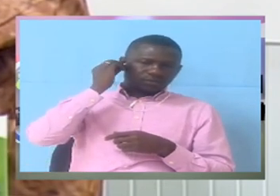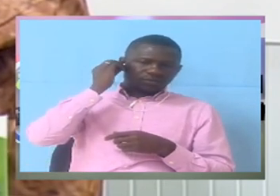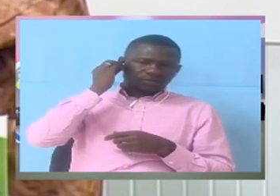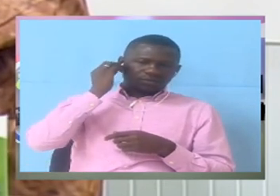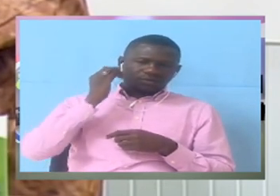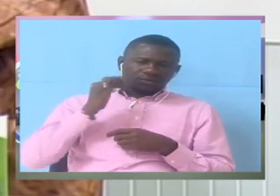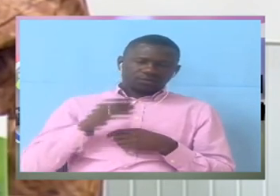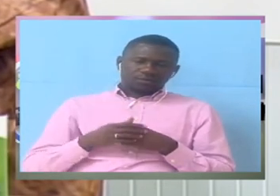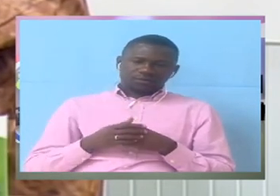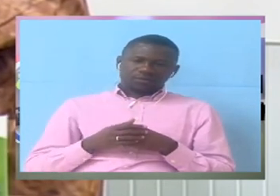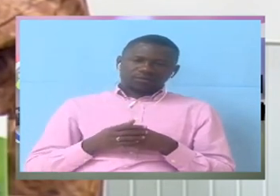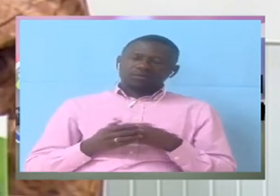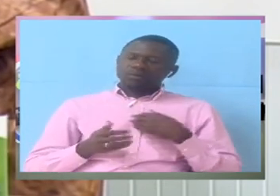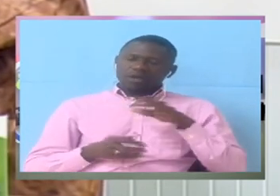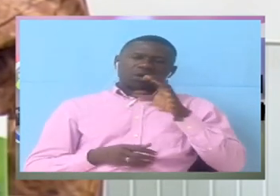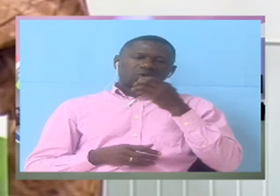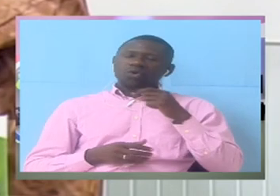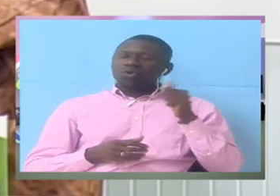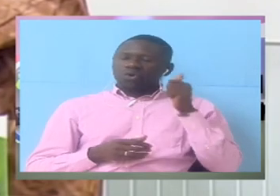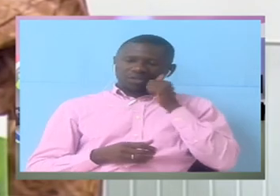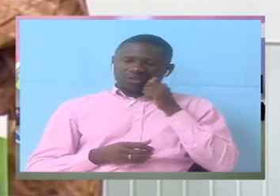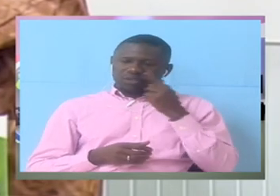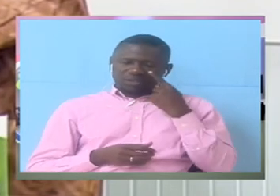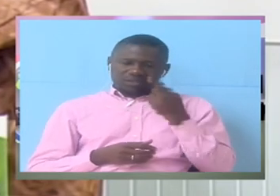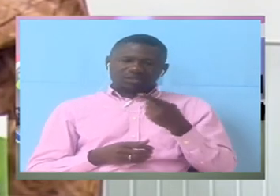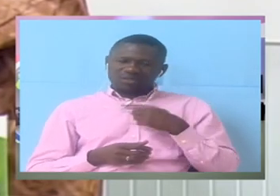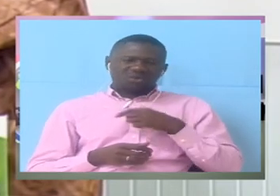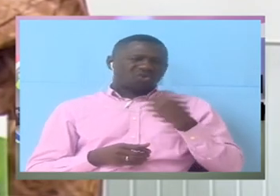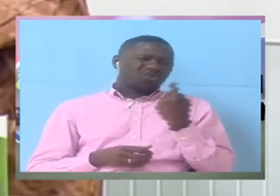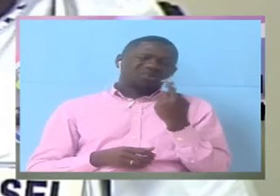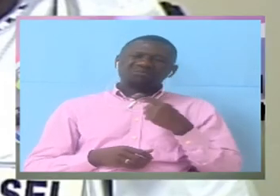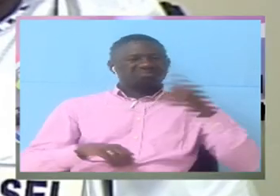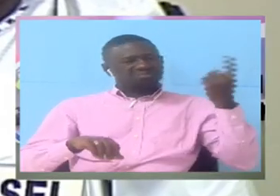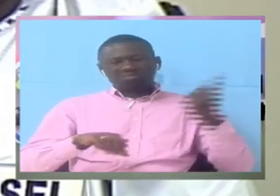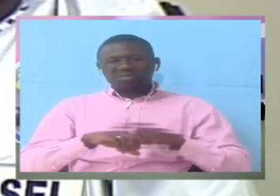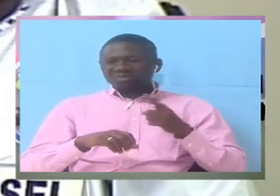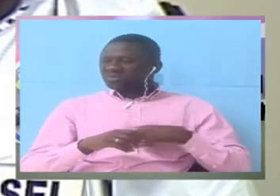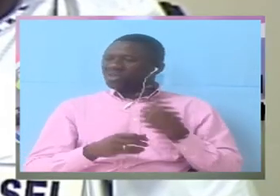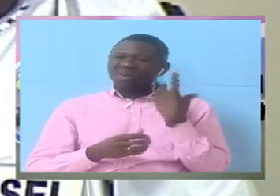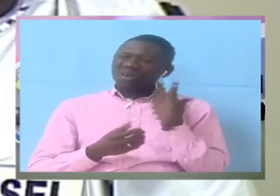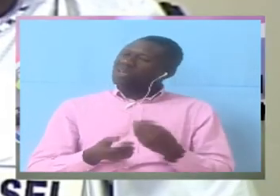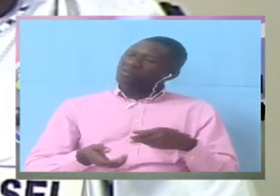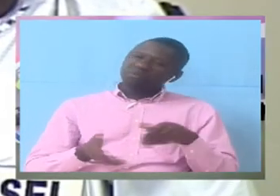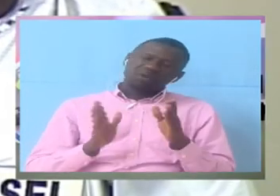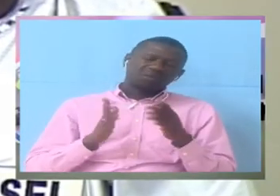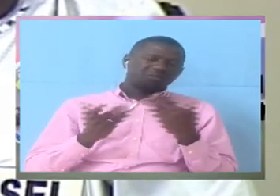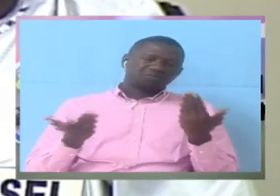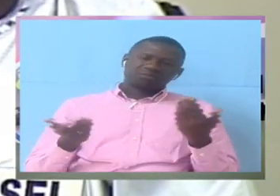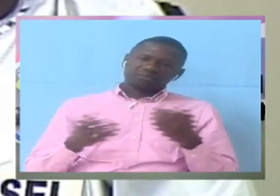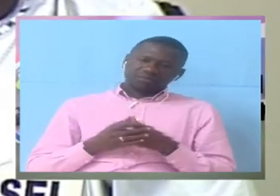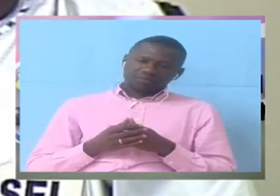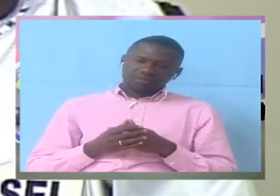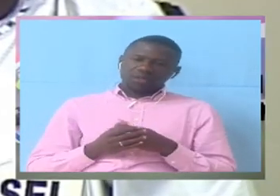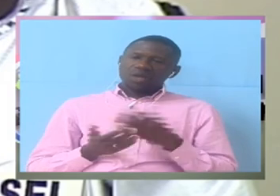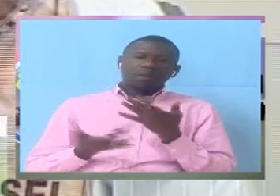Well, I can only say that they were just beating us up to please themselves. How many times were you beaten in Mile